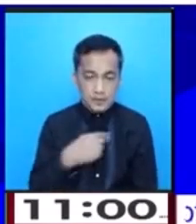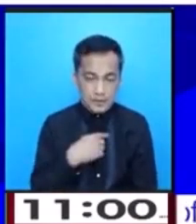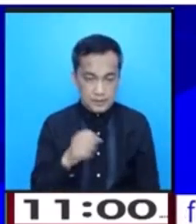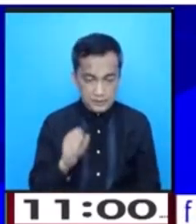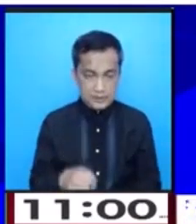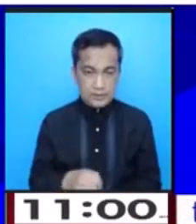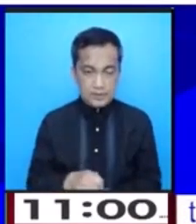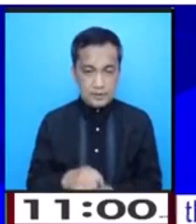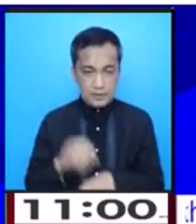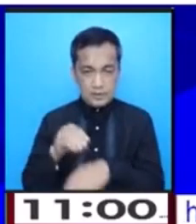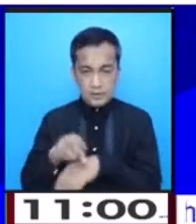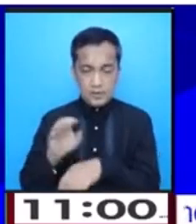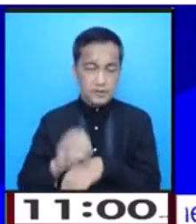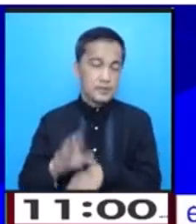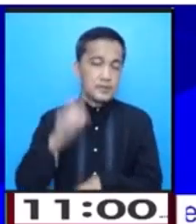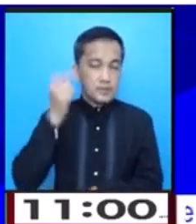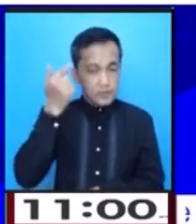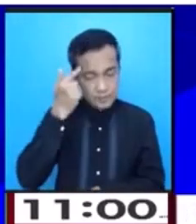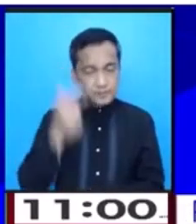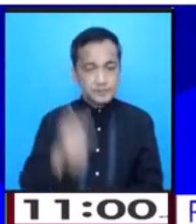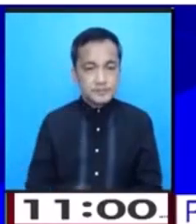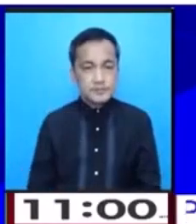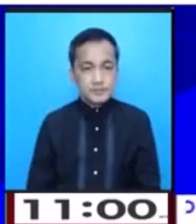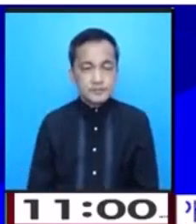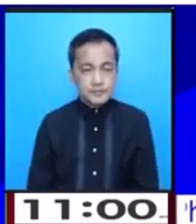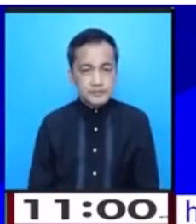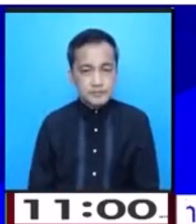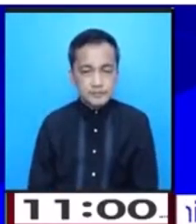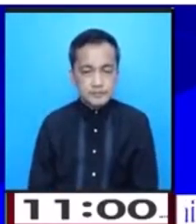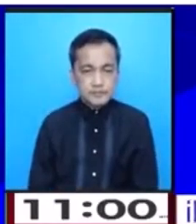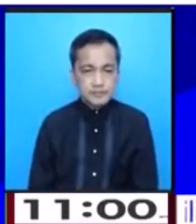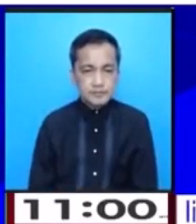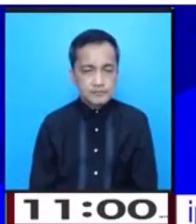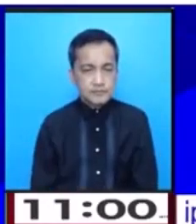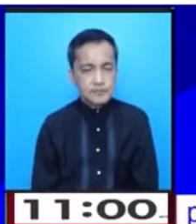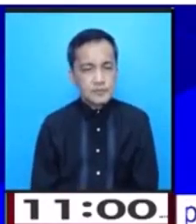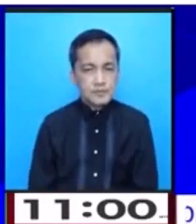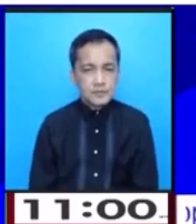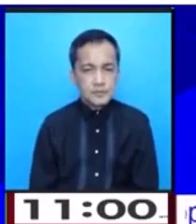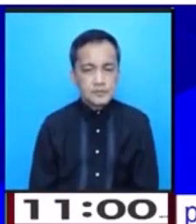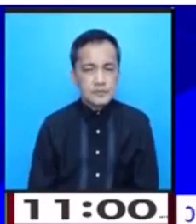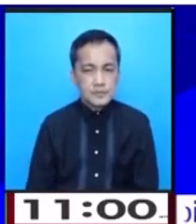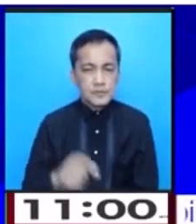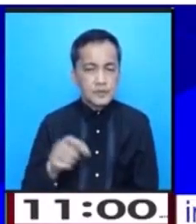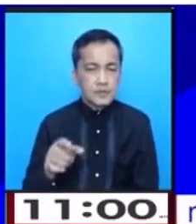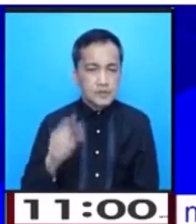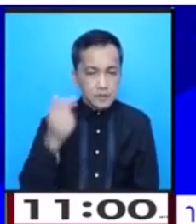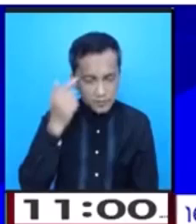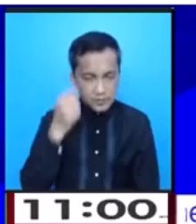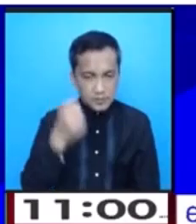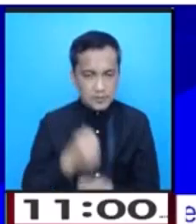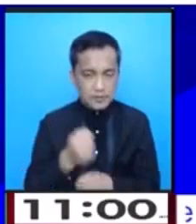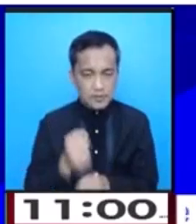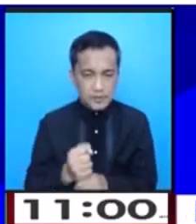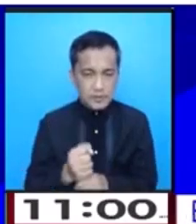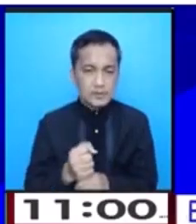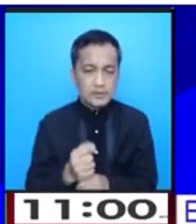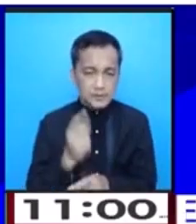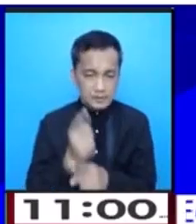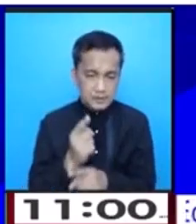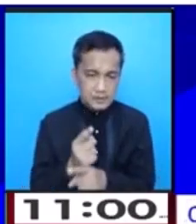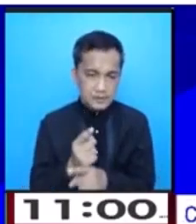the government, the relevant agencies of government, to make the necessary